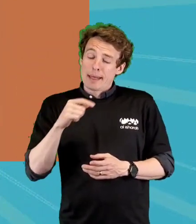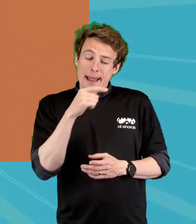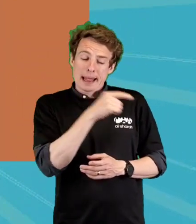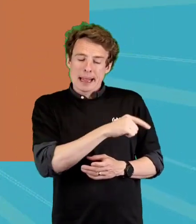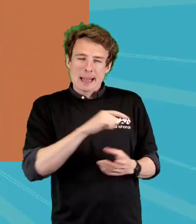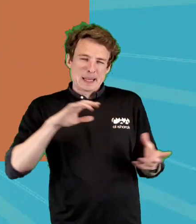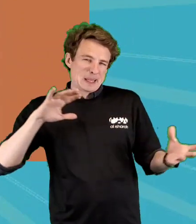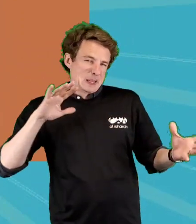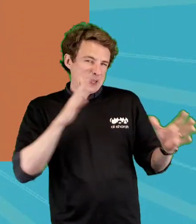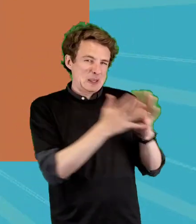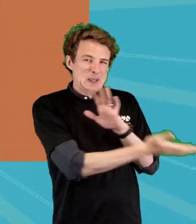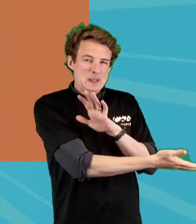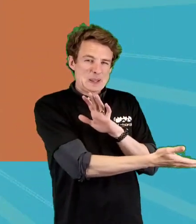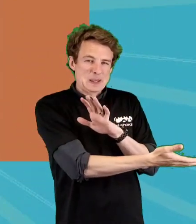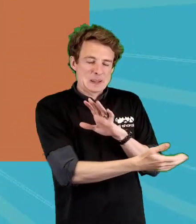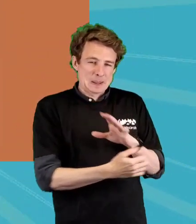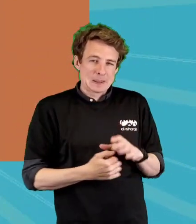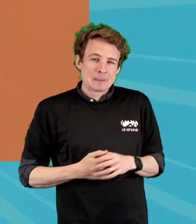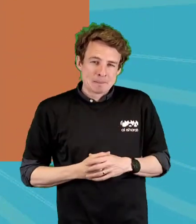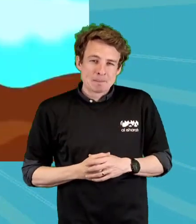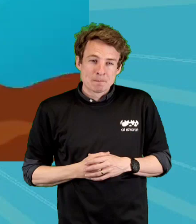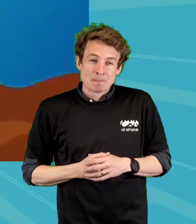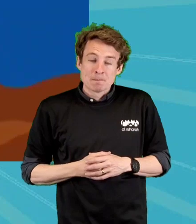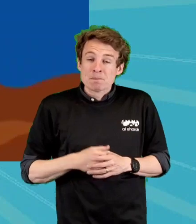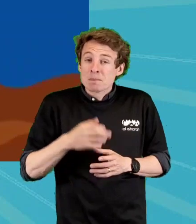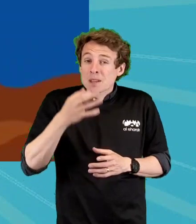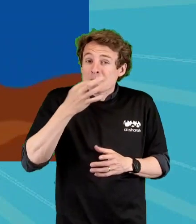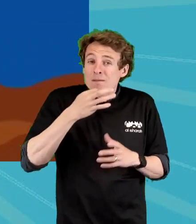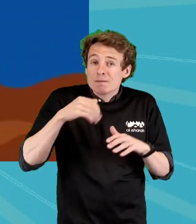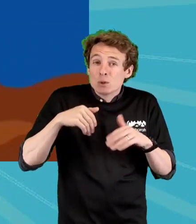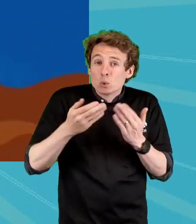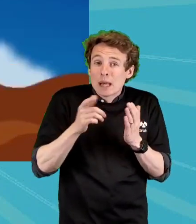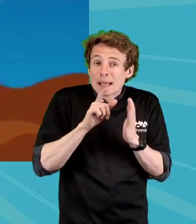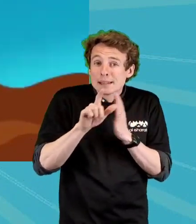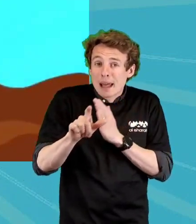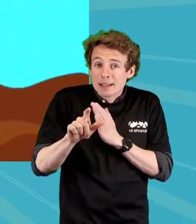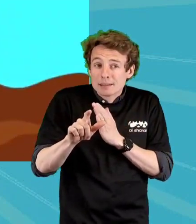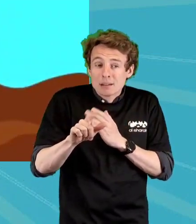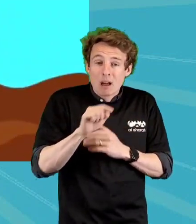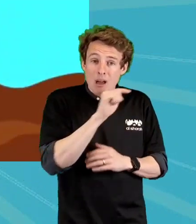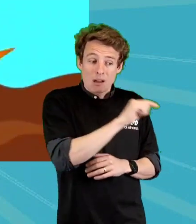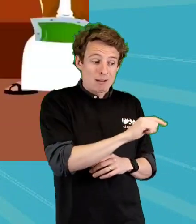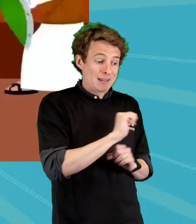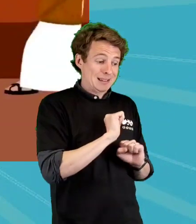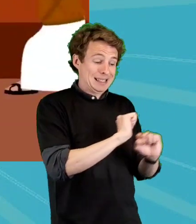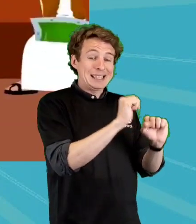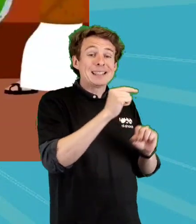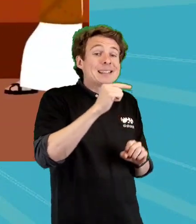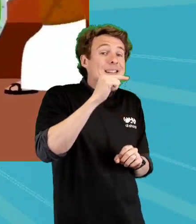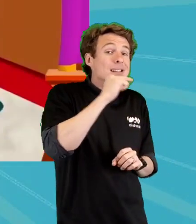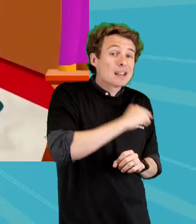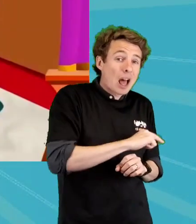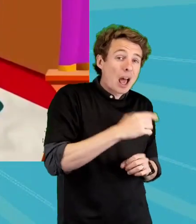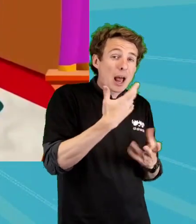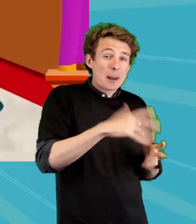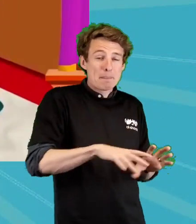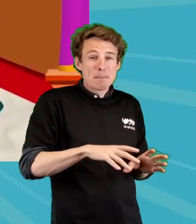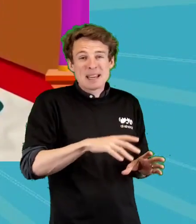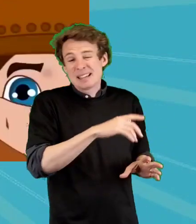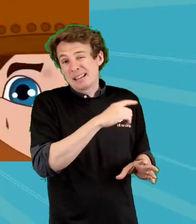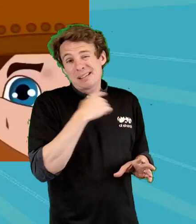ta'ala will destroy his kingdom. Within a few days, Khusru's own